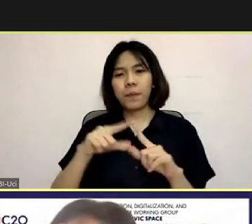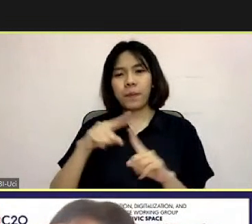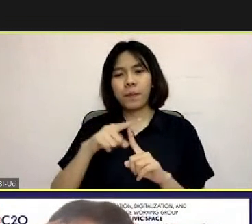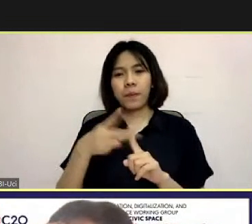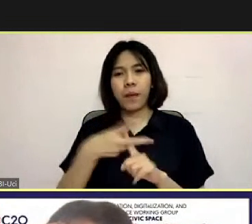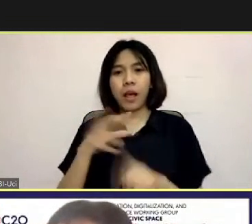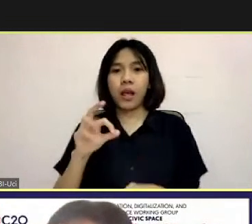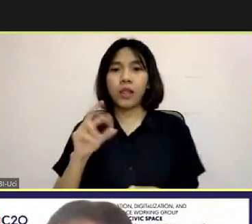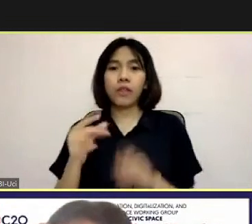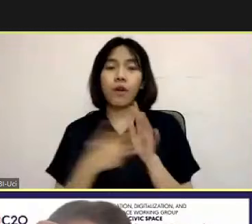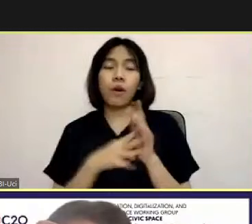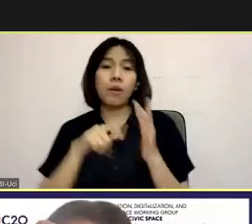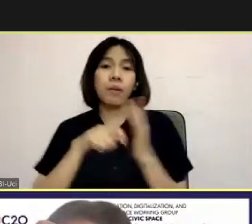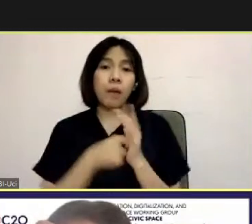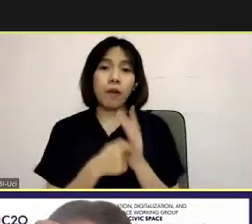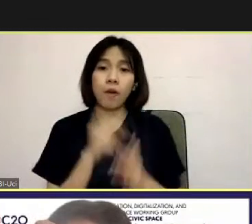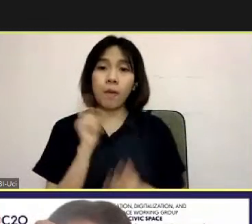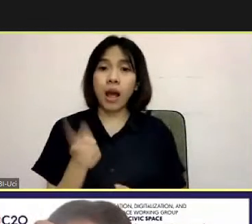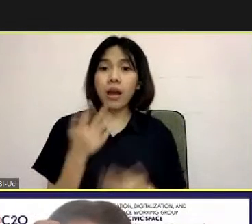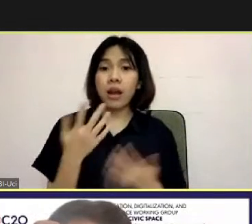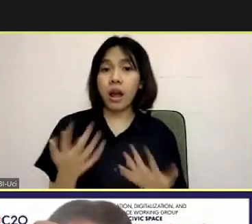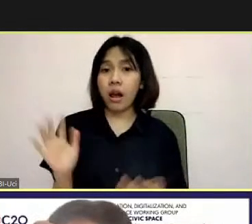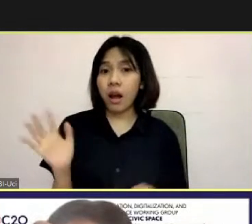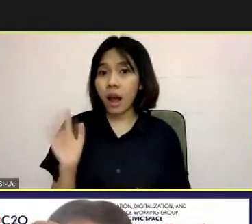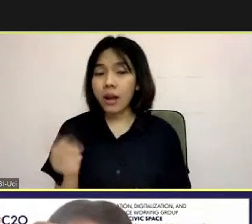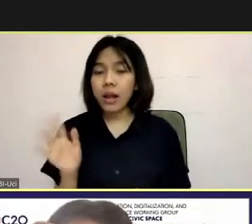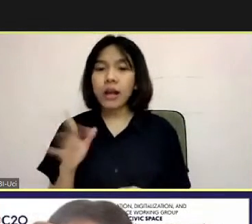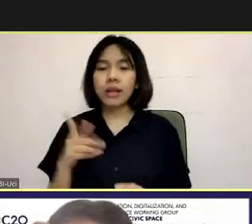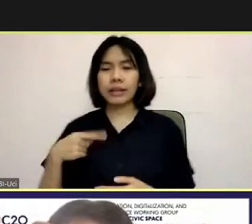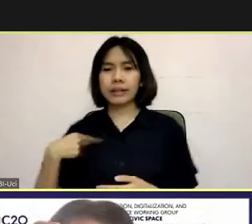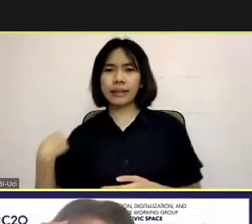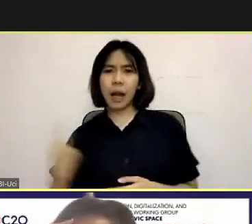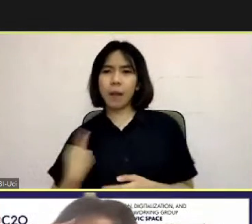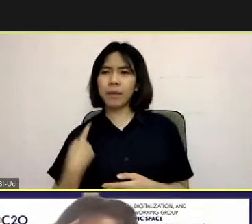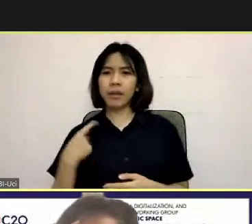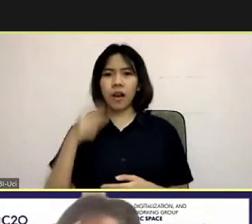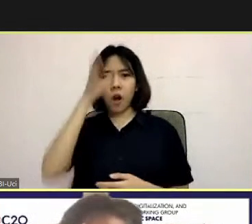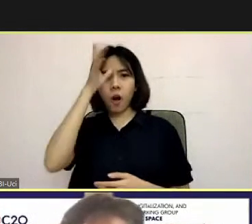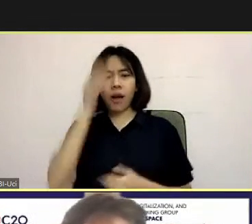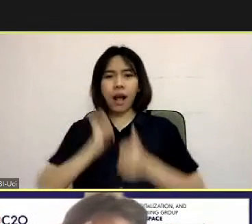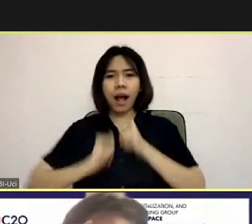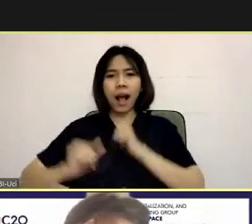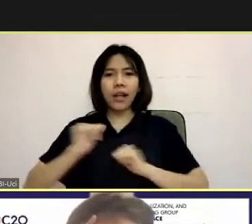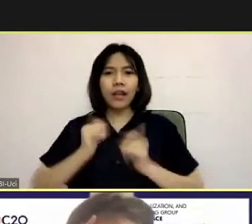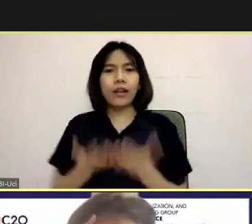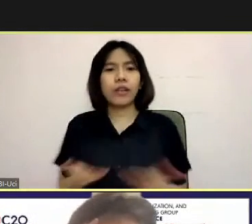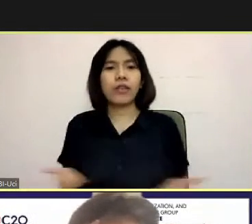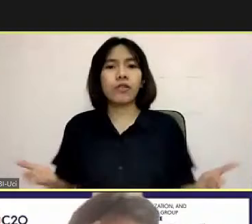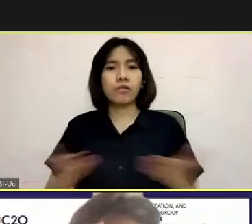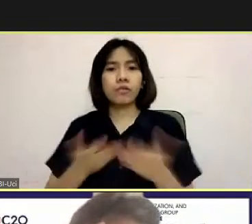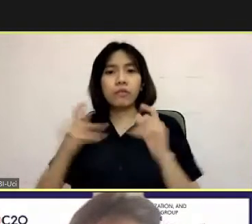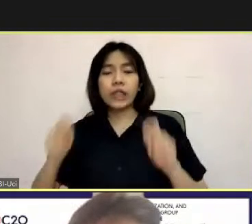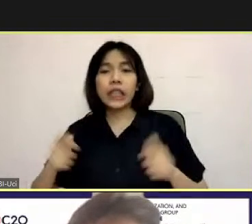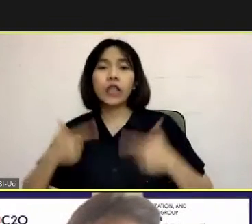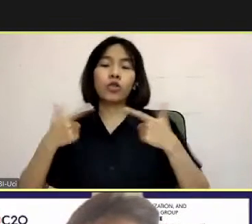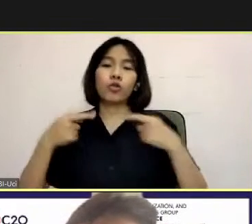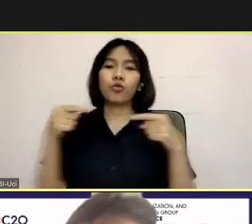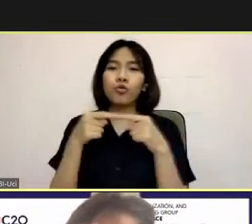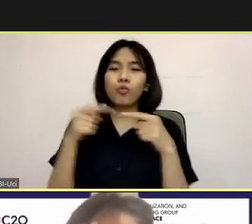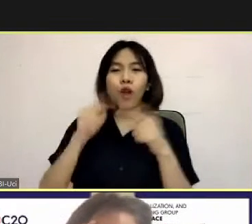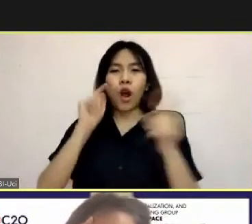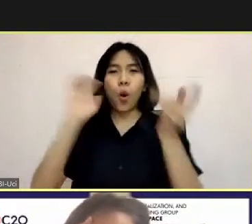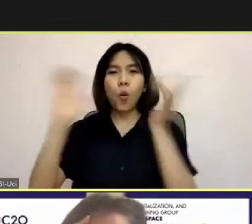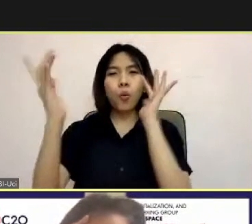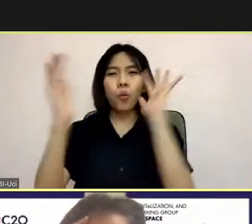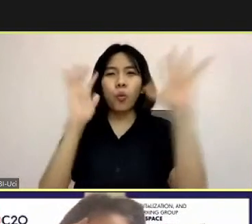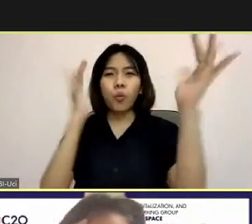can strengthen us as the activists of environment, especially in the